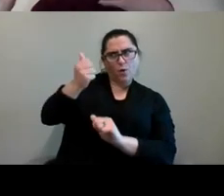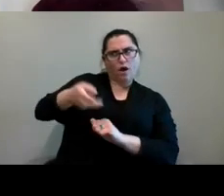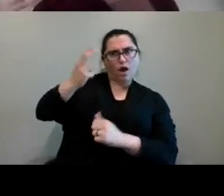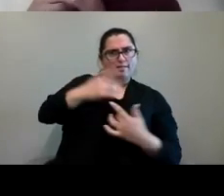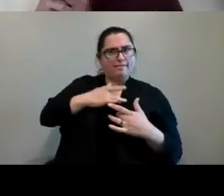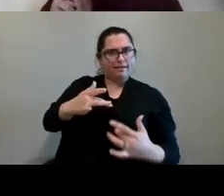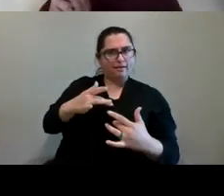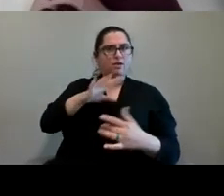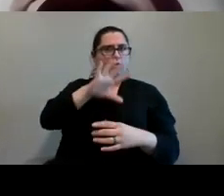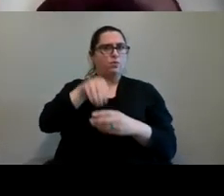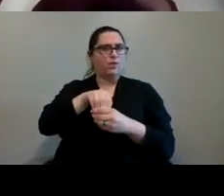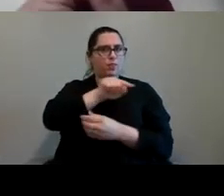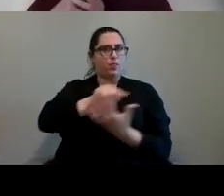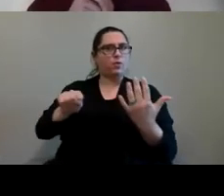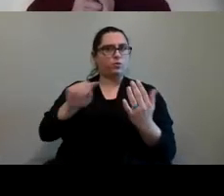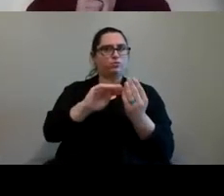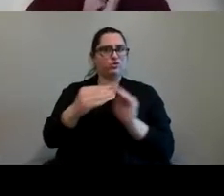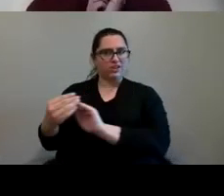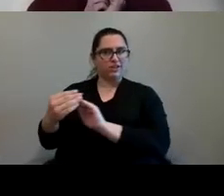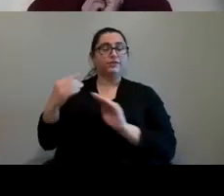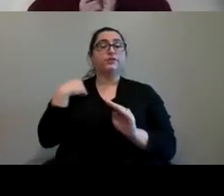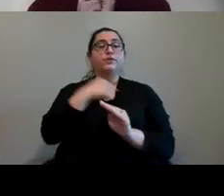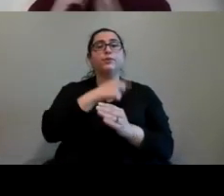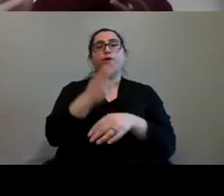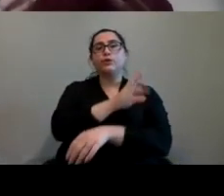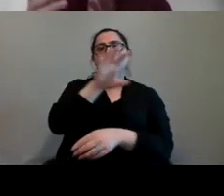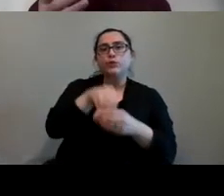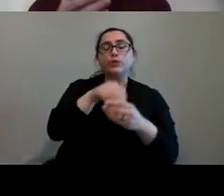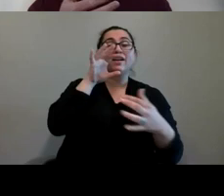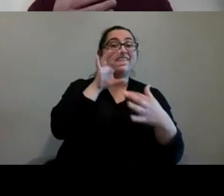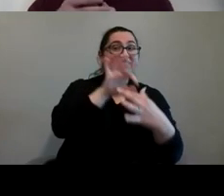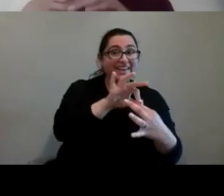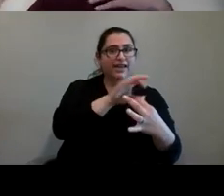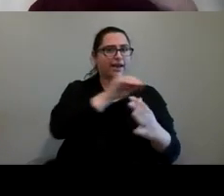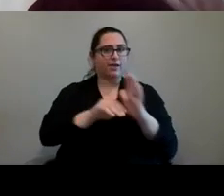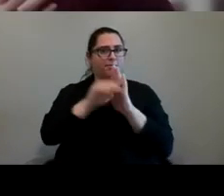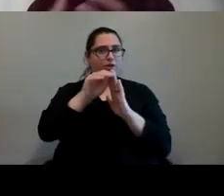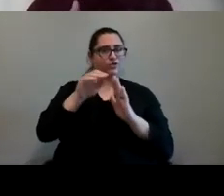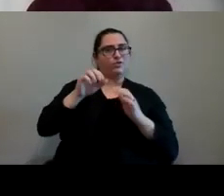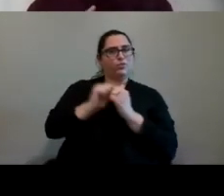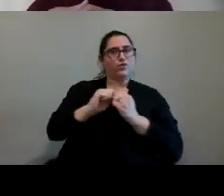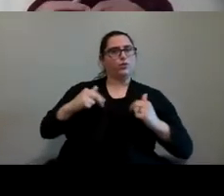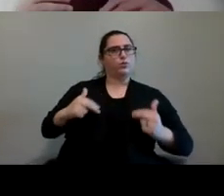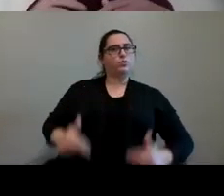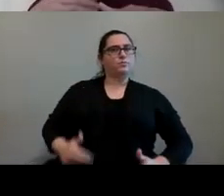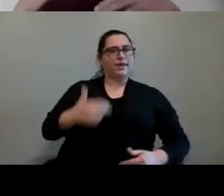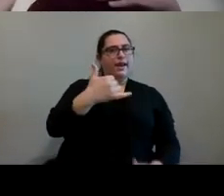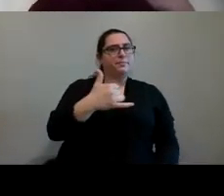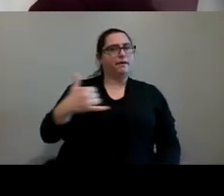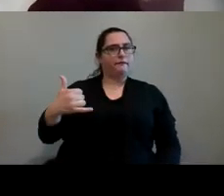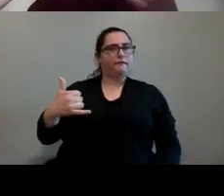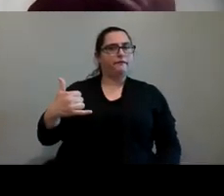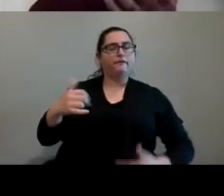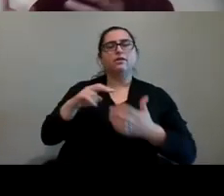so we're doing this in the context of affinity maturation of human antibodies. So this is